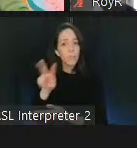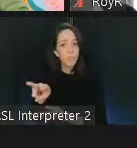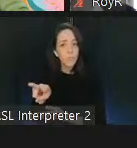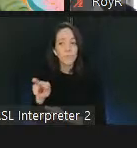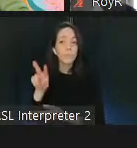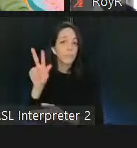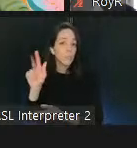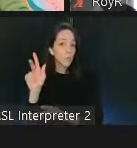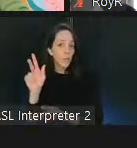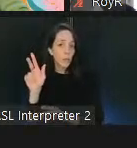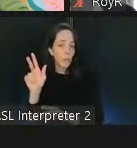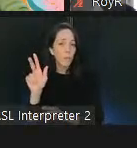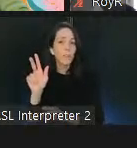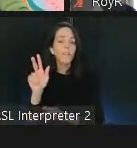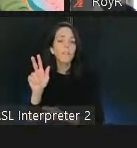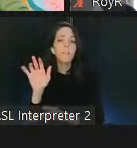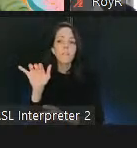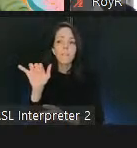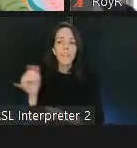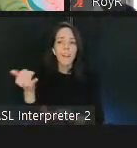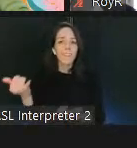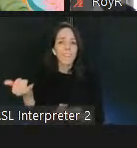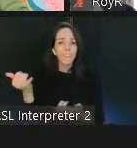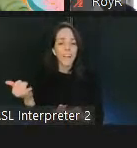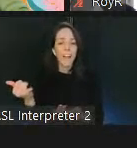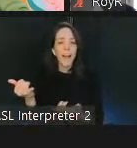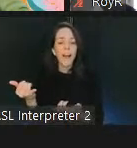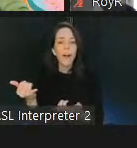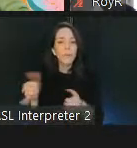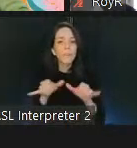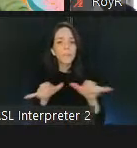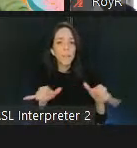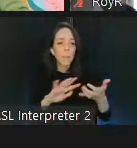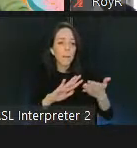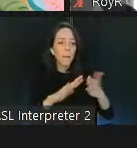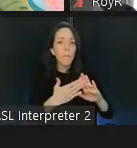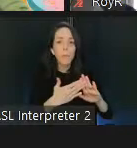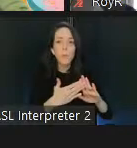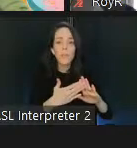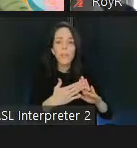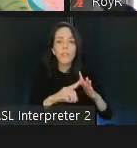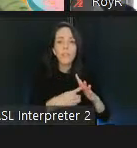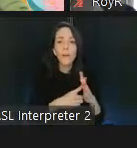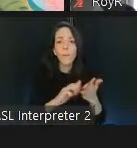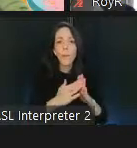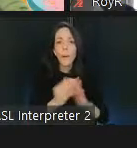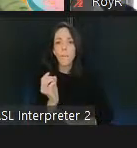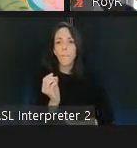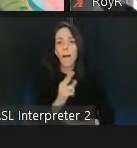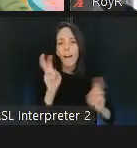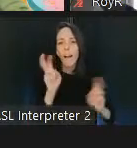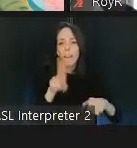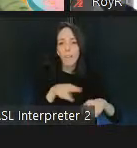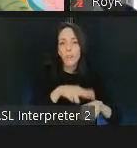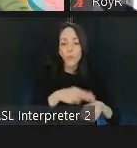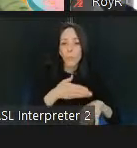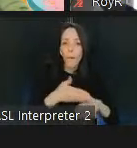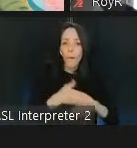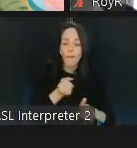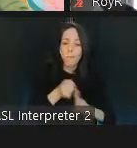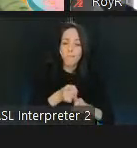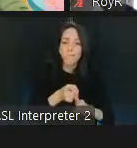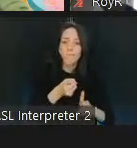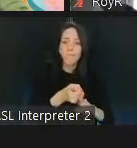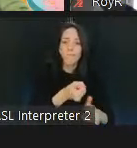2022-23 arrives as our community is emerging from over 2 years of challenges, the likes we have not seen